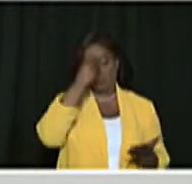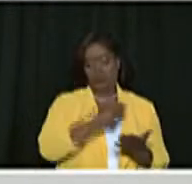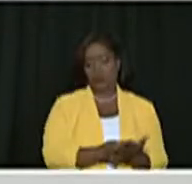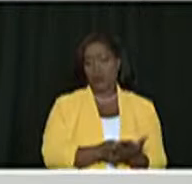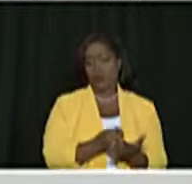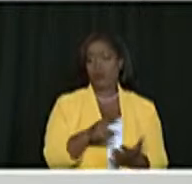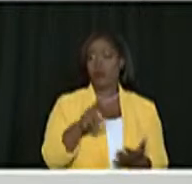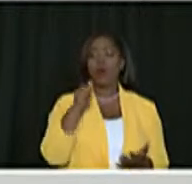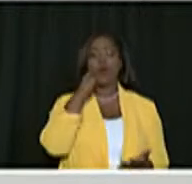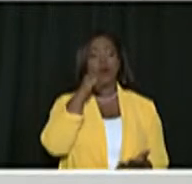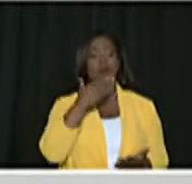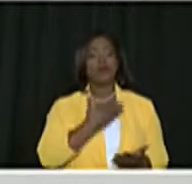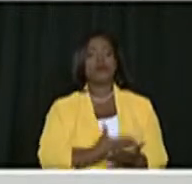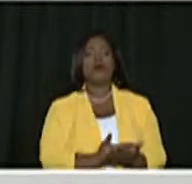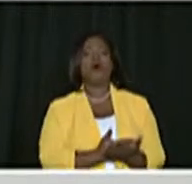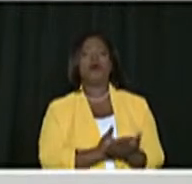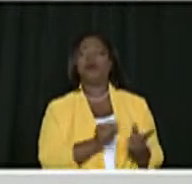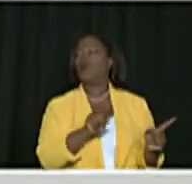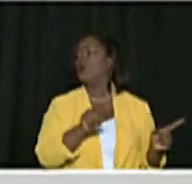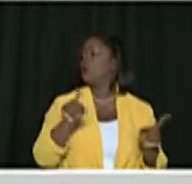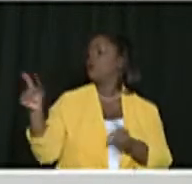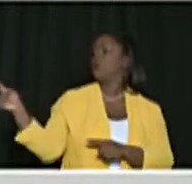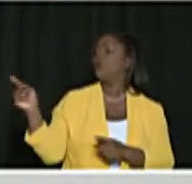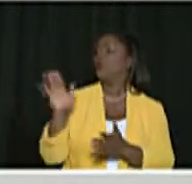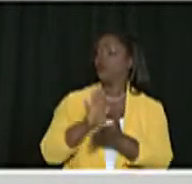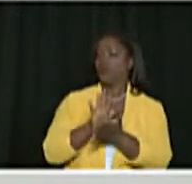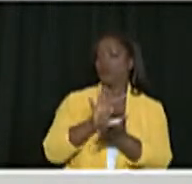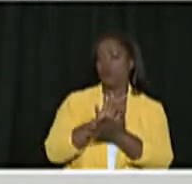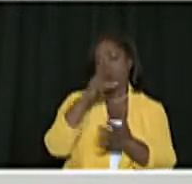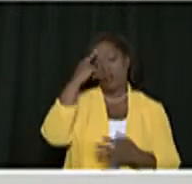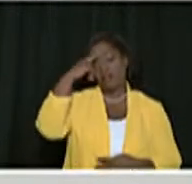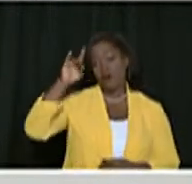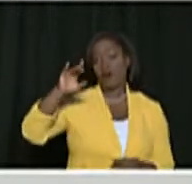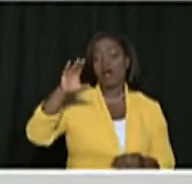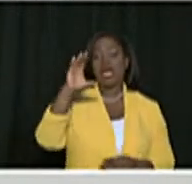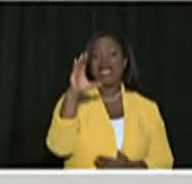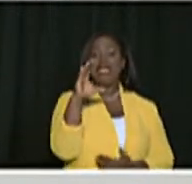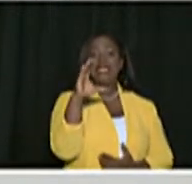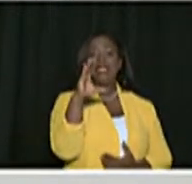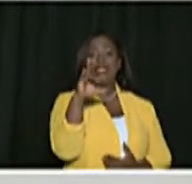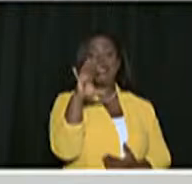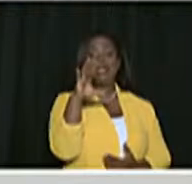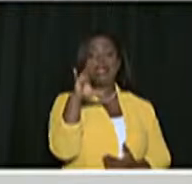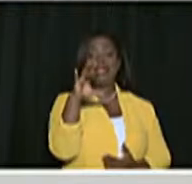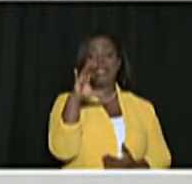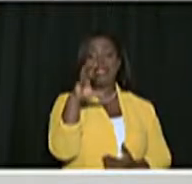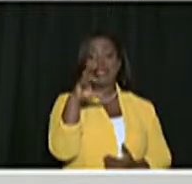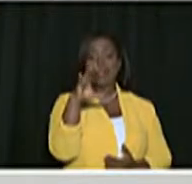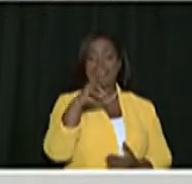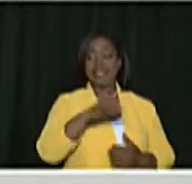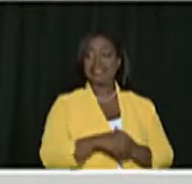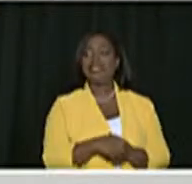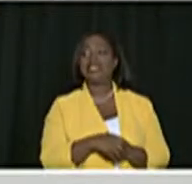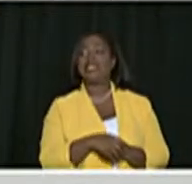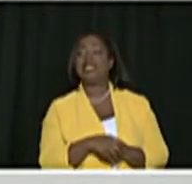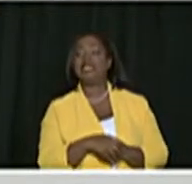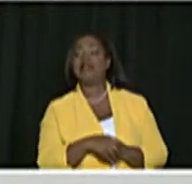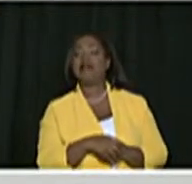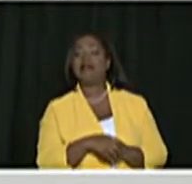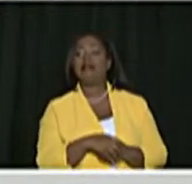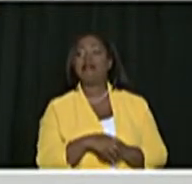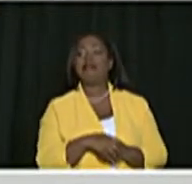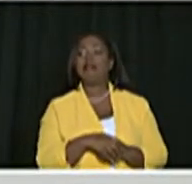went to school for one of the CSEC or some of the CSEC and CAPE prep sessions.